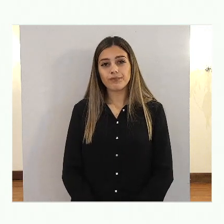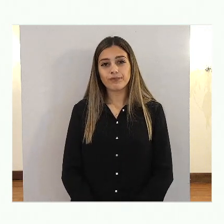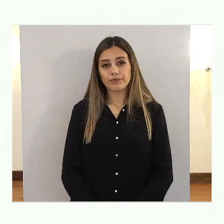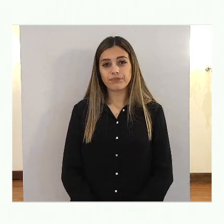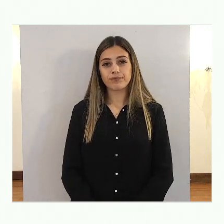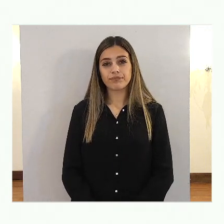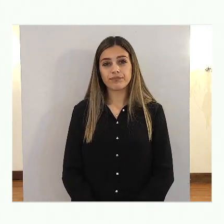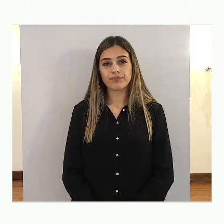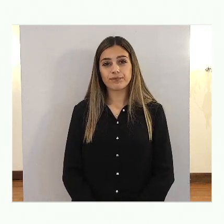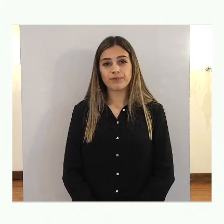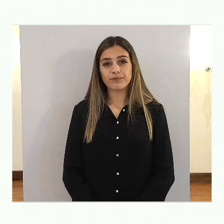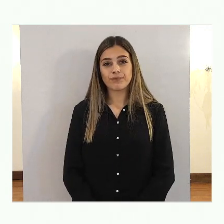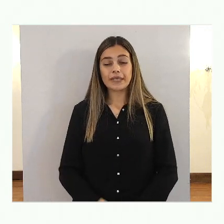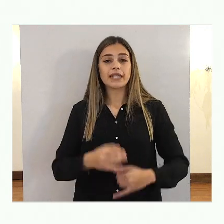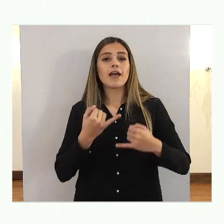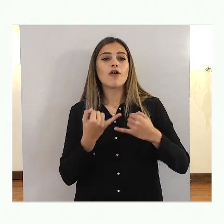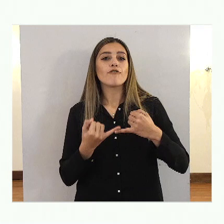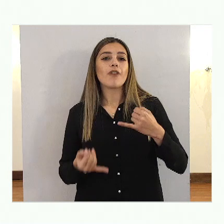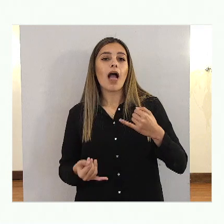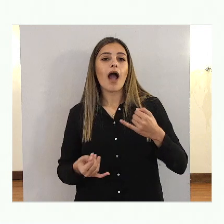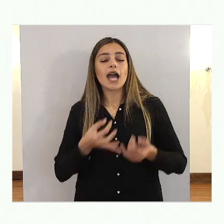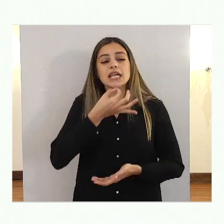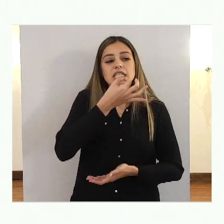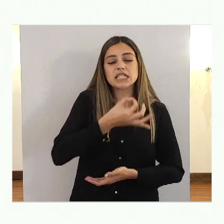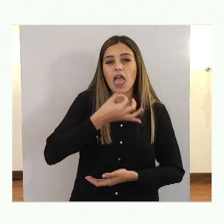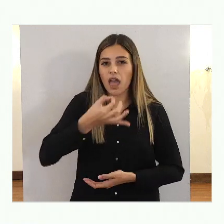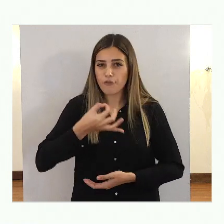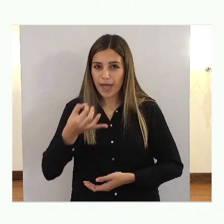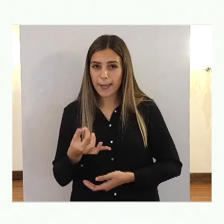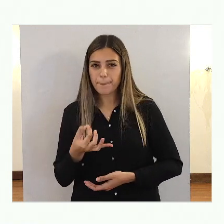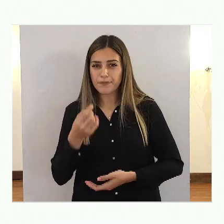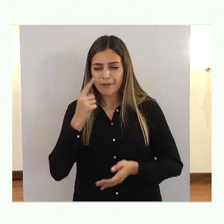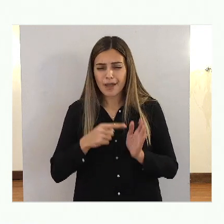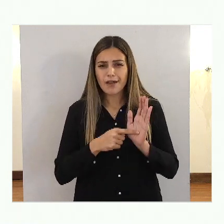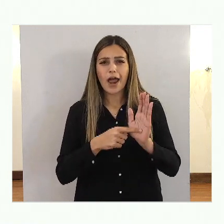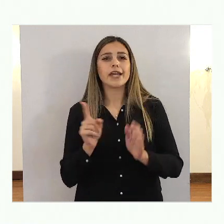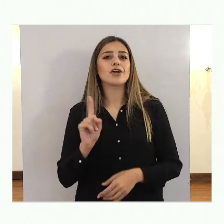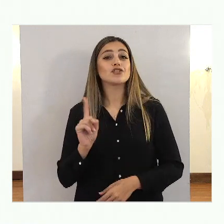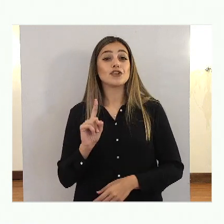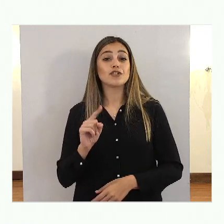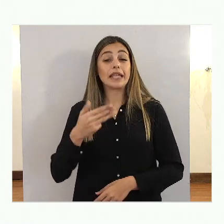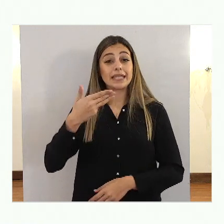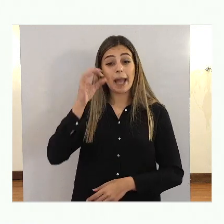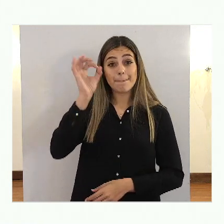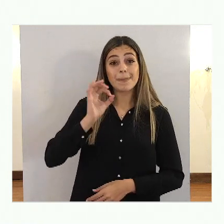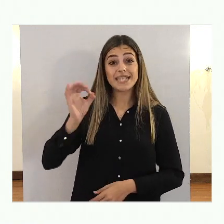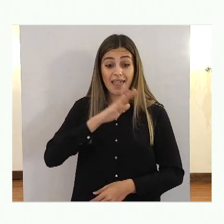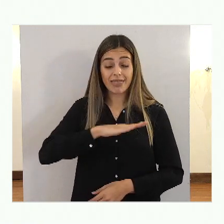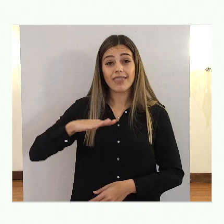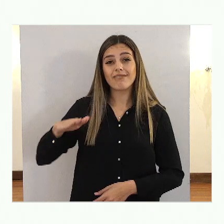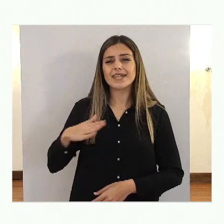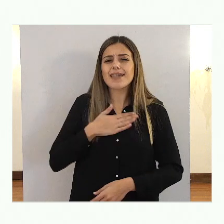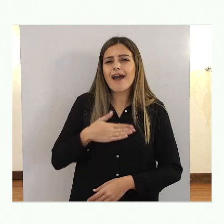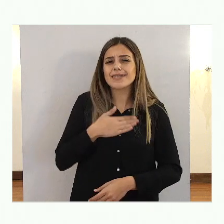last Fundamental Rights Agency survey, the Maltese respondents said that 9% of people